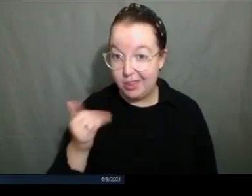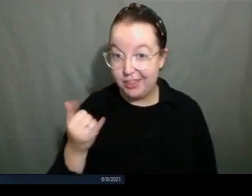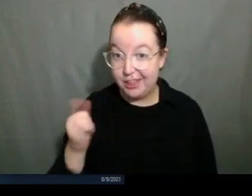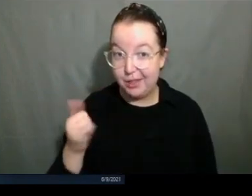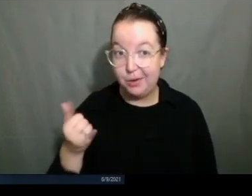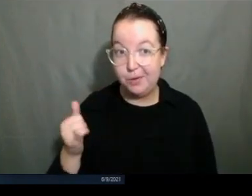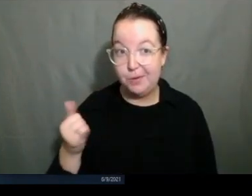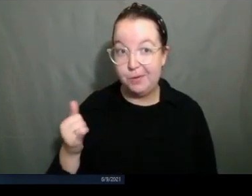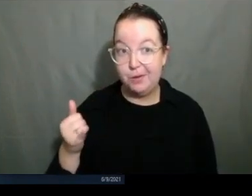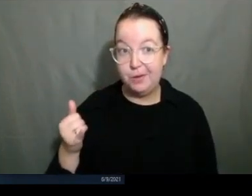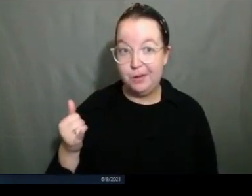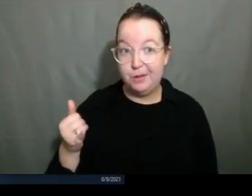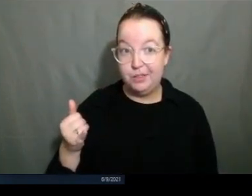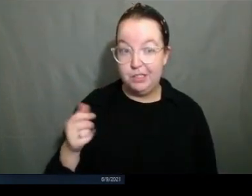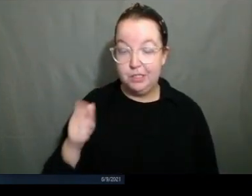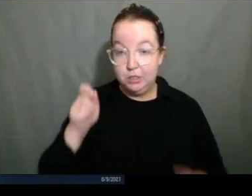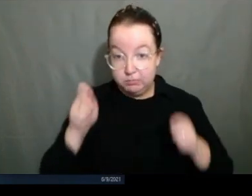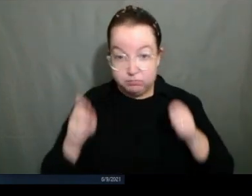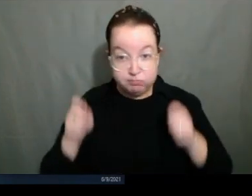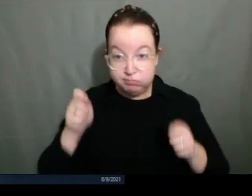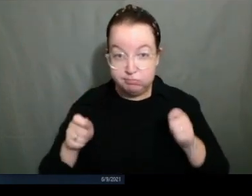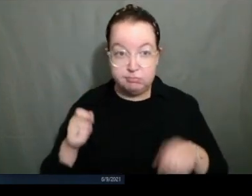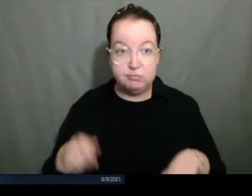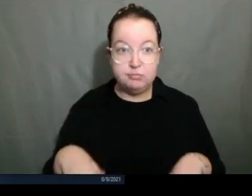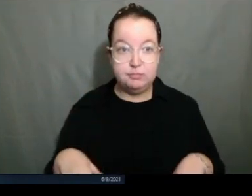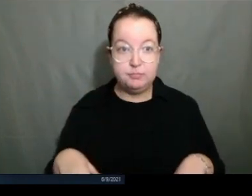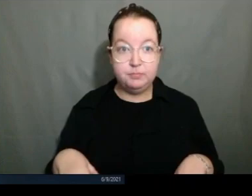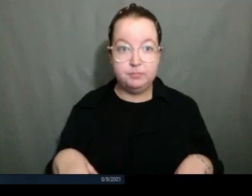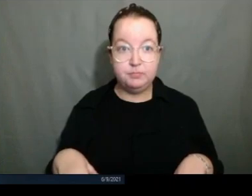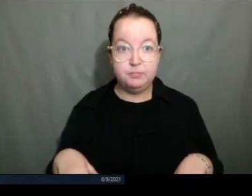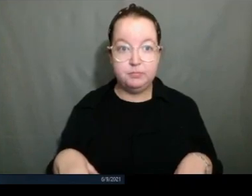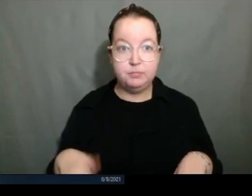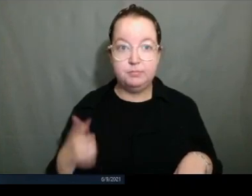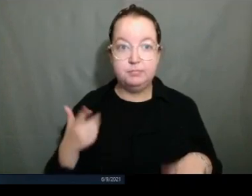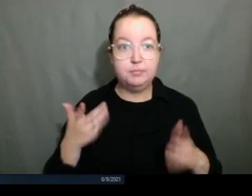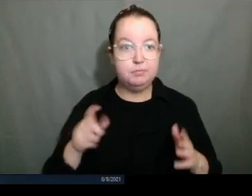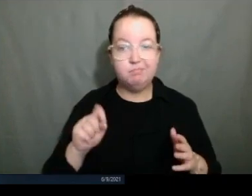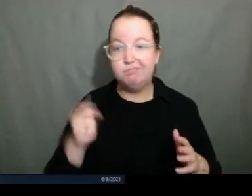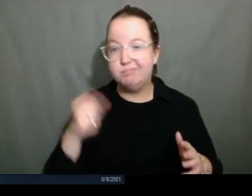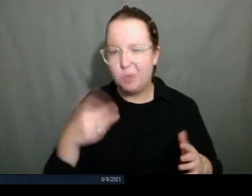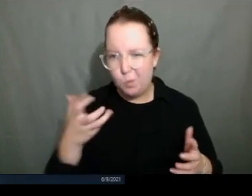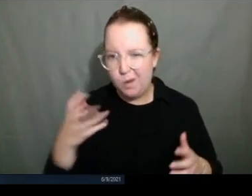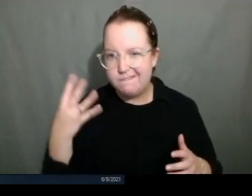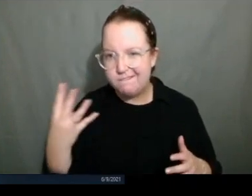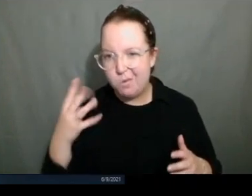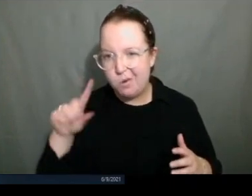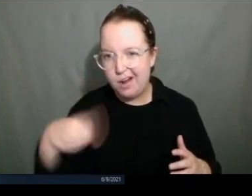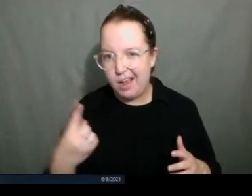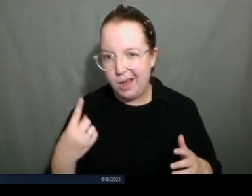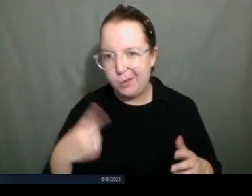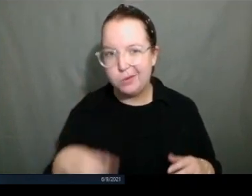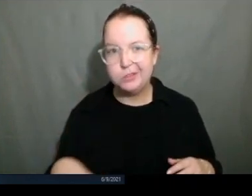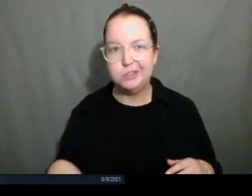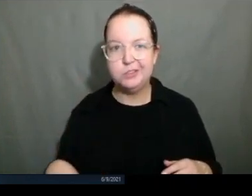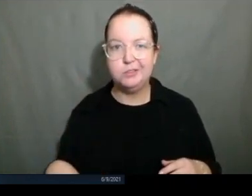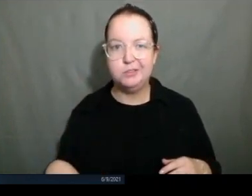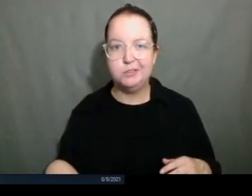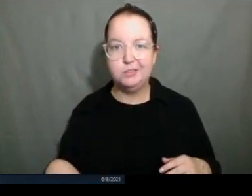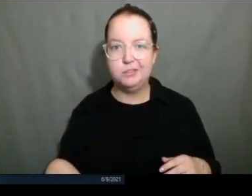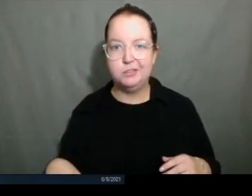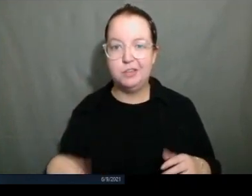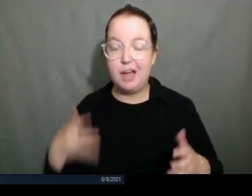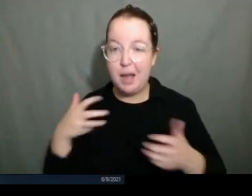request, make an adjustment. So let's say I only want 4 hours, you can adjust that to 4 hours right here and